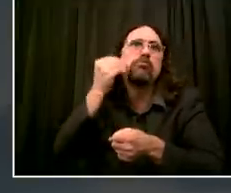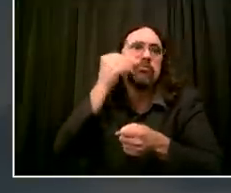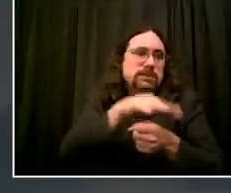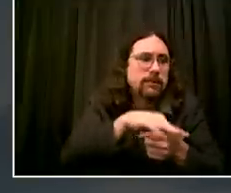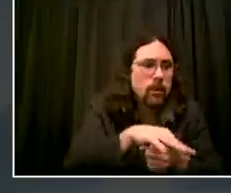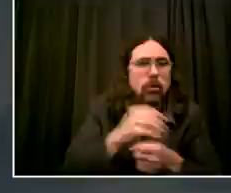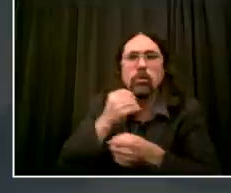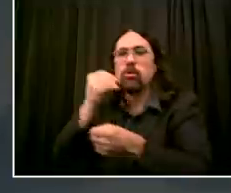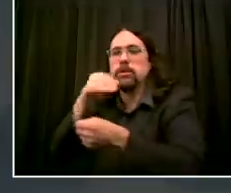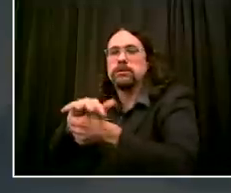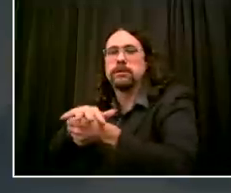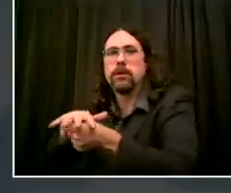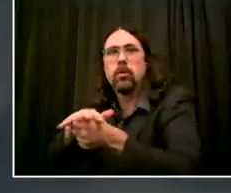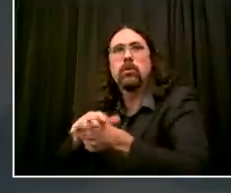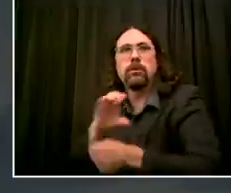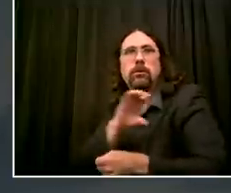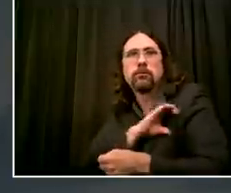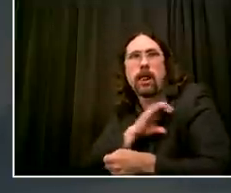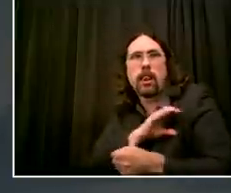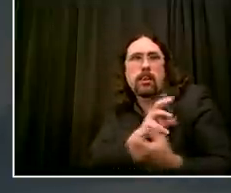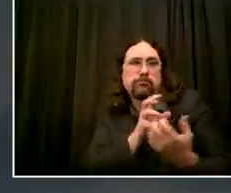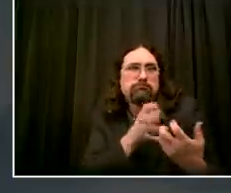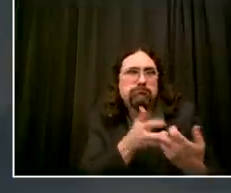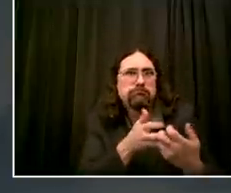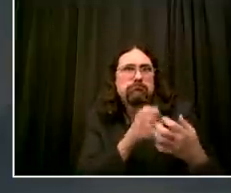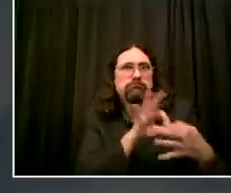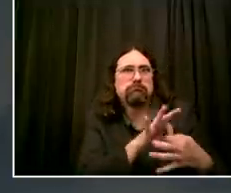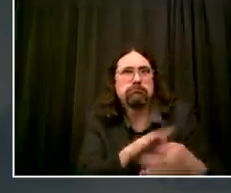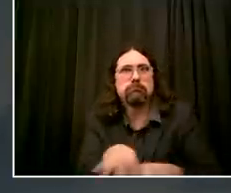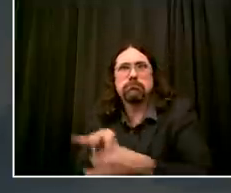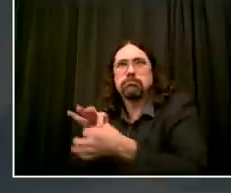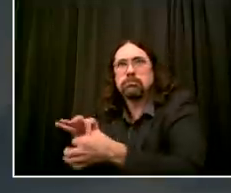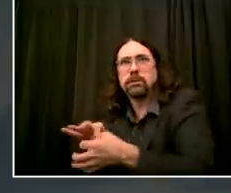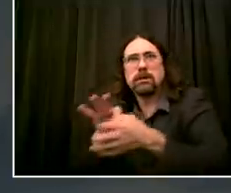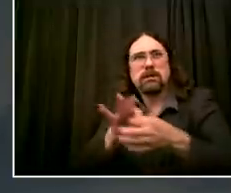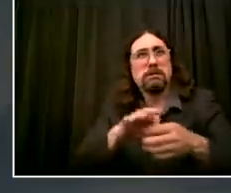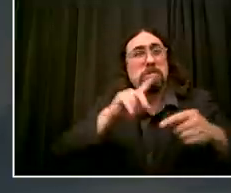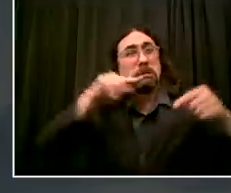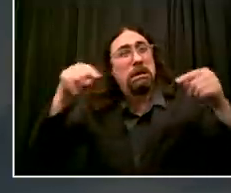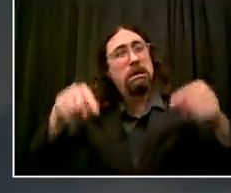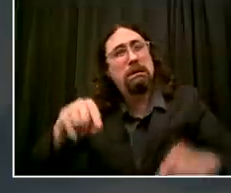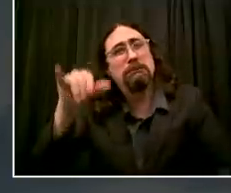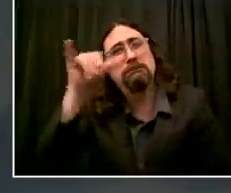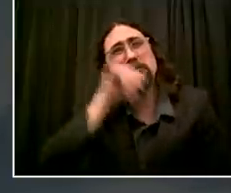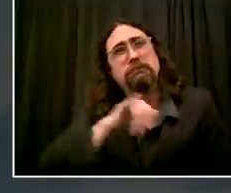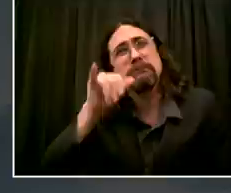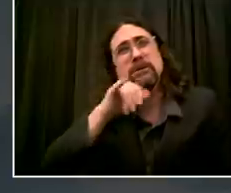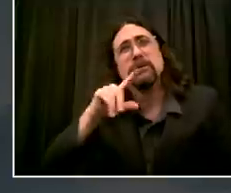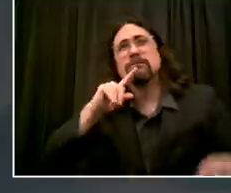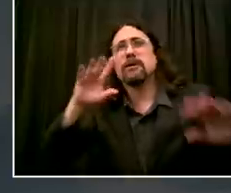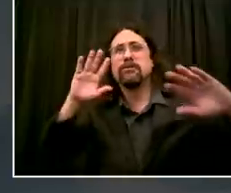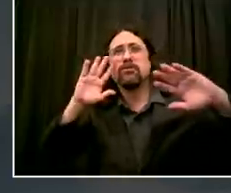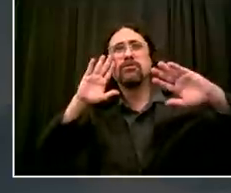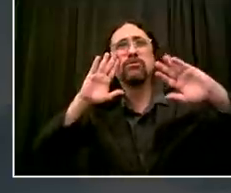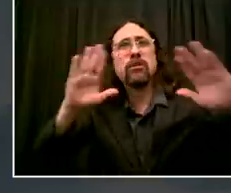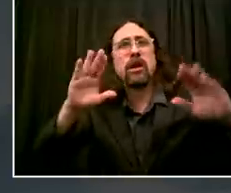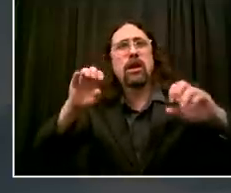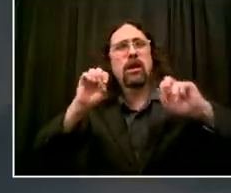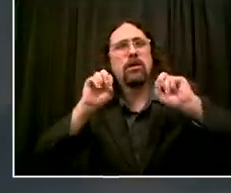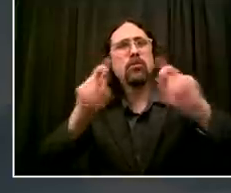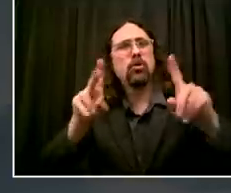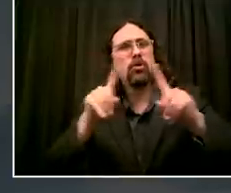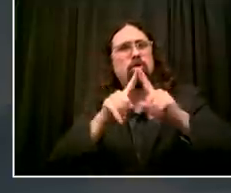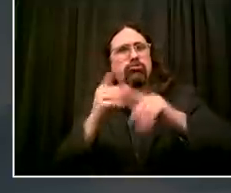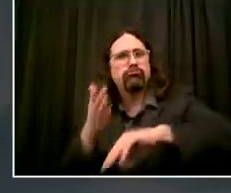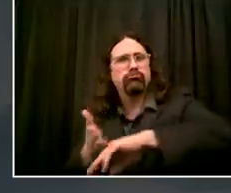incredible opportunity here to really reach down and to further neighborhood policing. to really build relationships